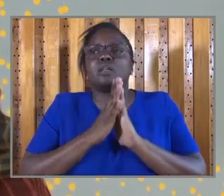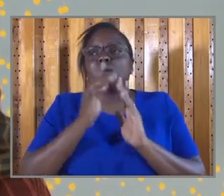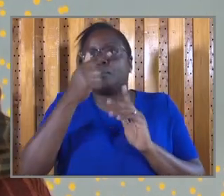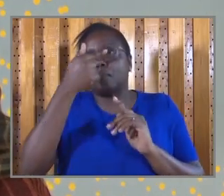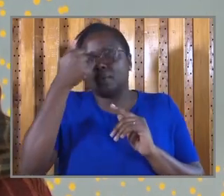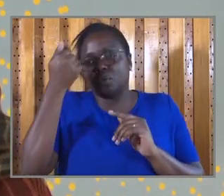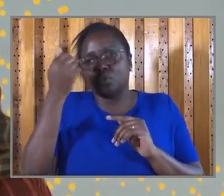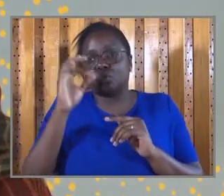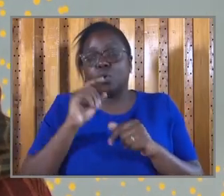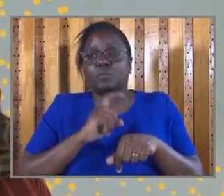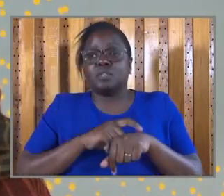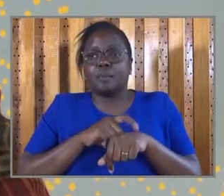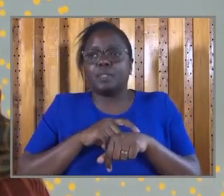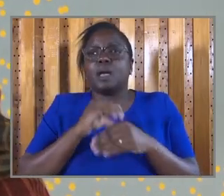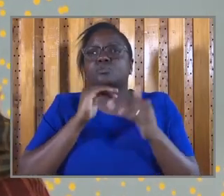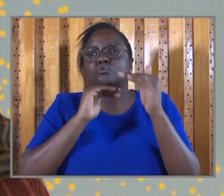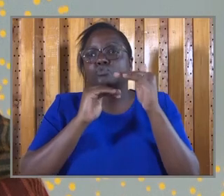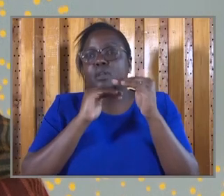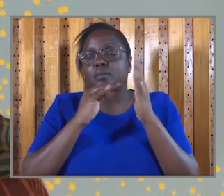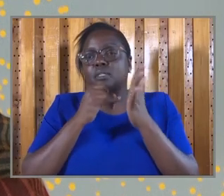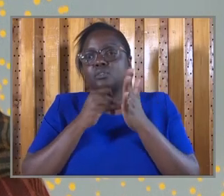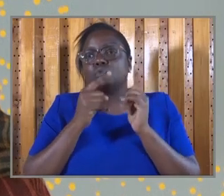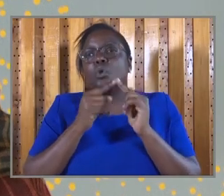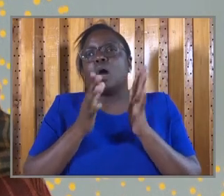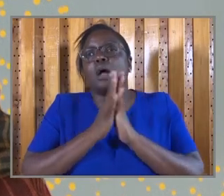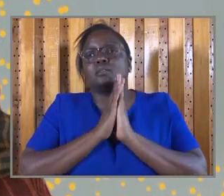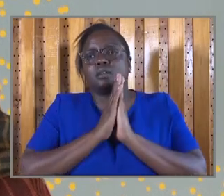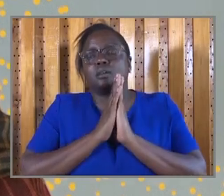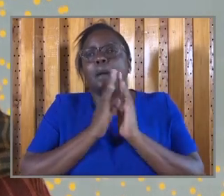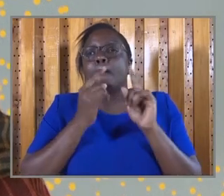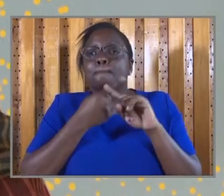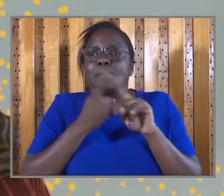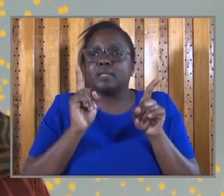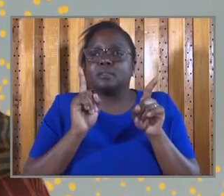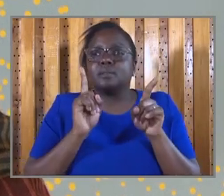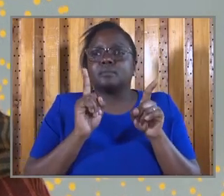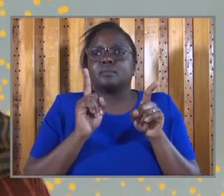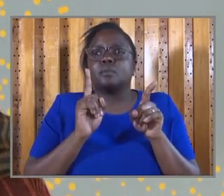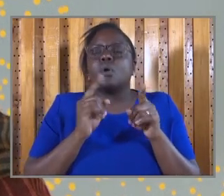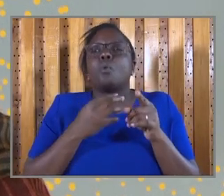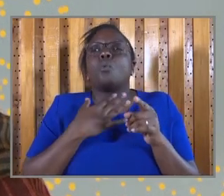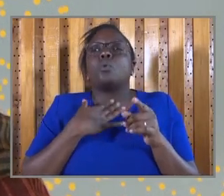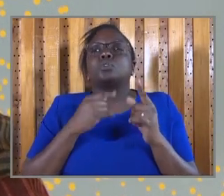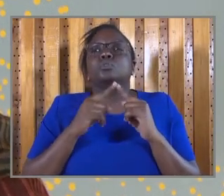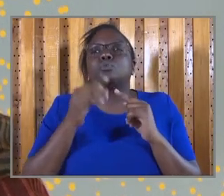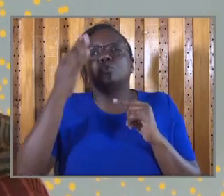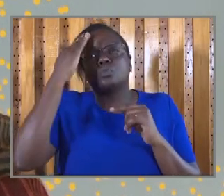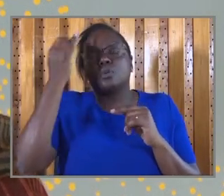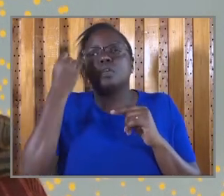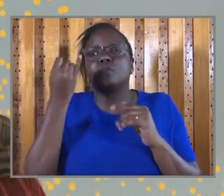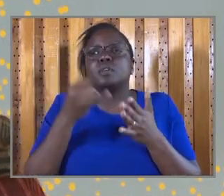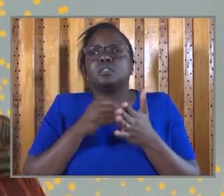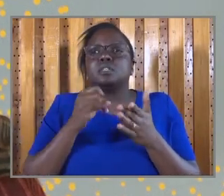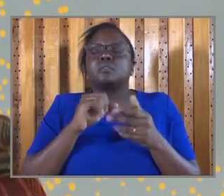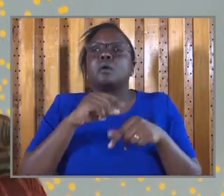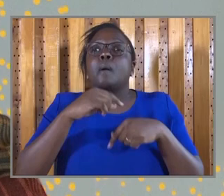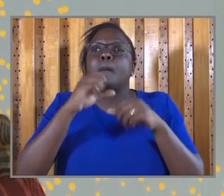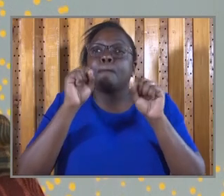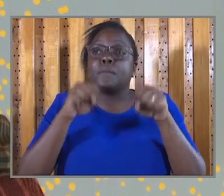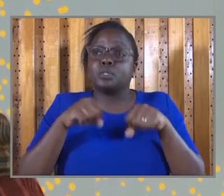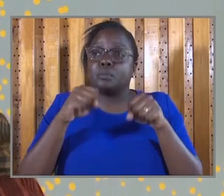time, they had to limit the number of questions to ask. But I just wanted to know if it is possible to continue